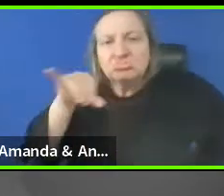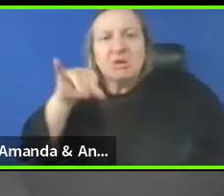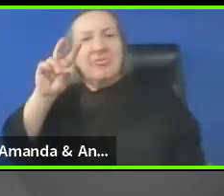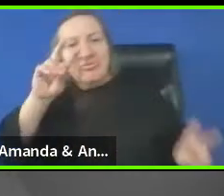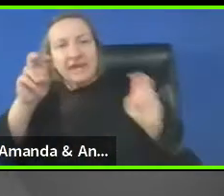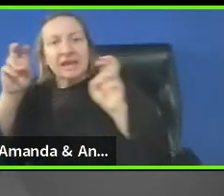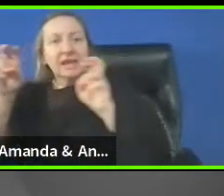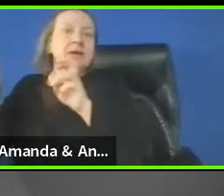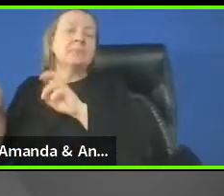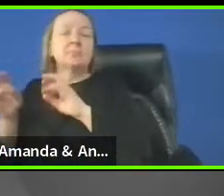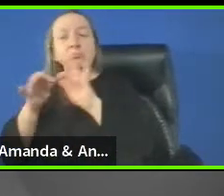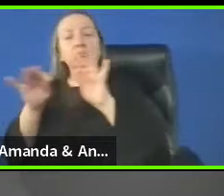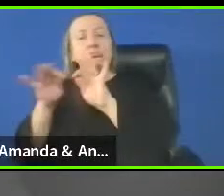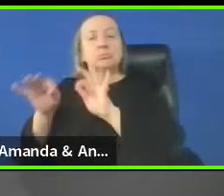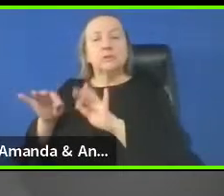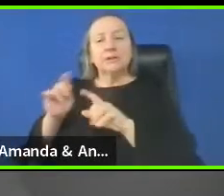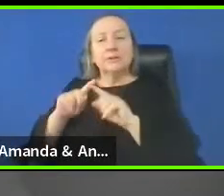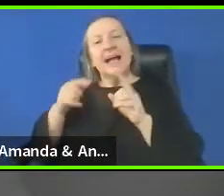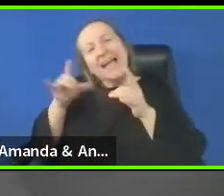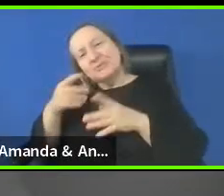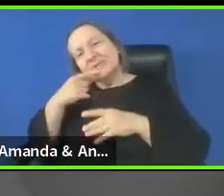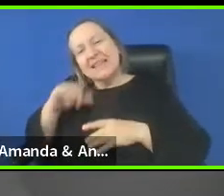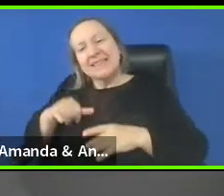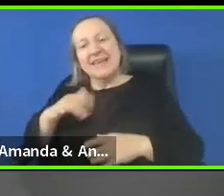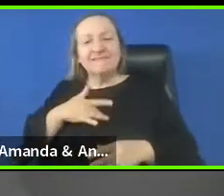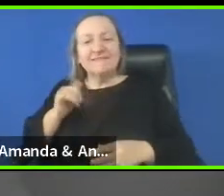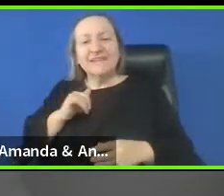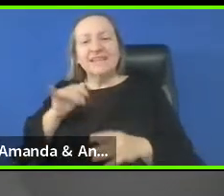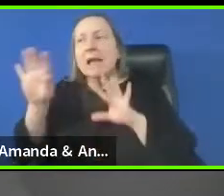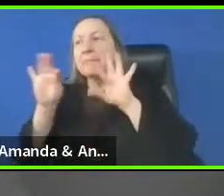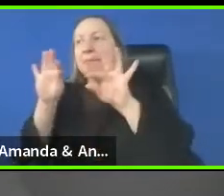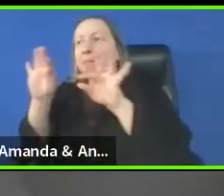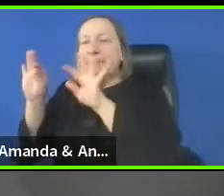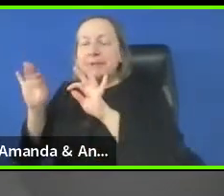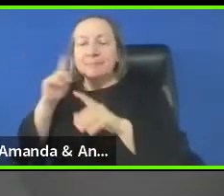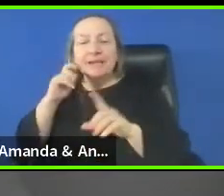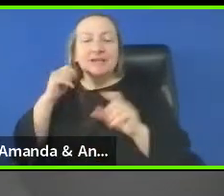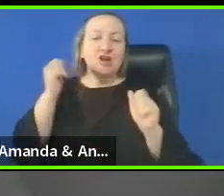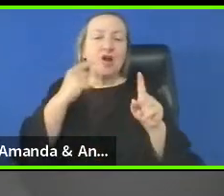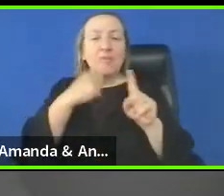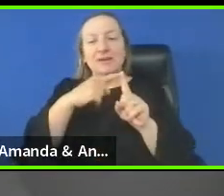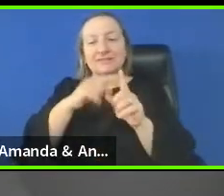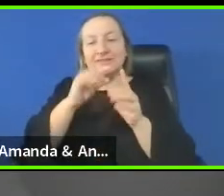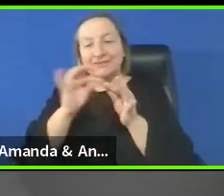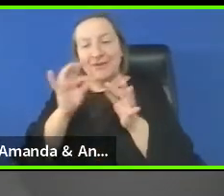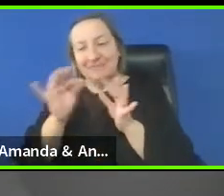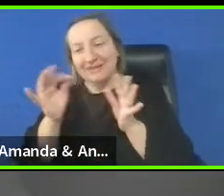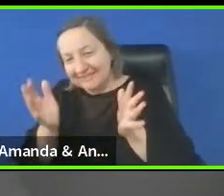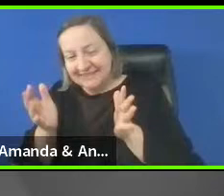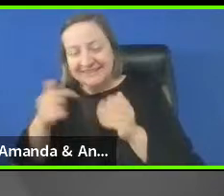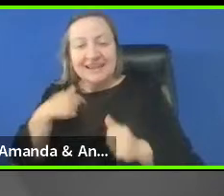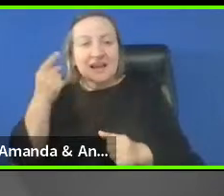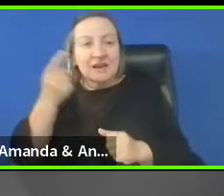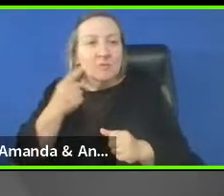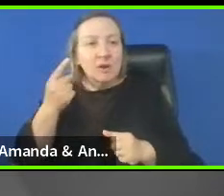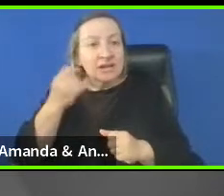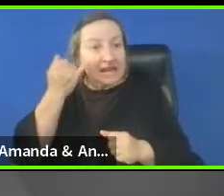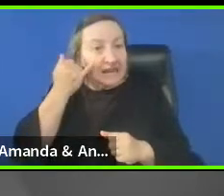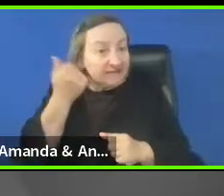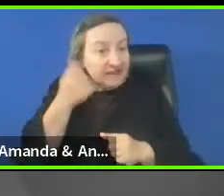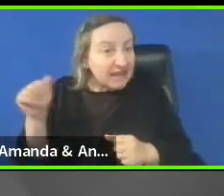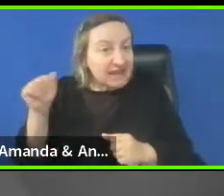sort of, I hate to say it, sort of feels like cherry picking because they're all positive comments. And I'm wondering if there